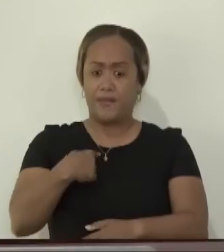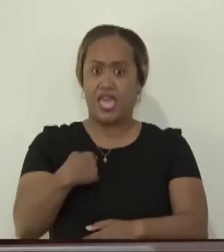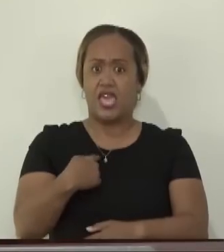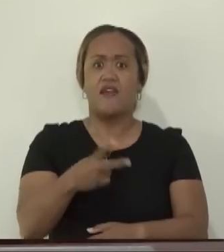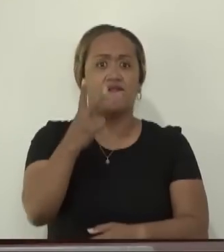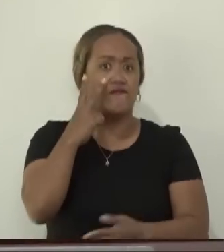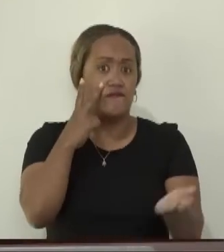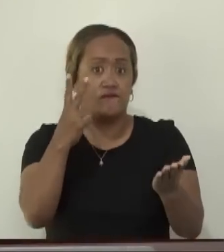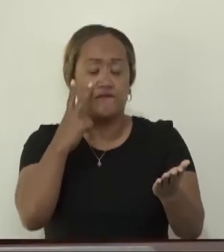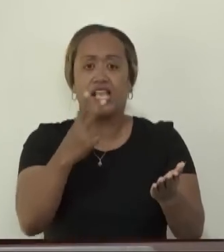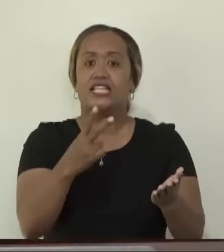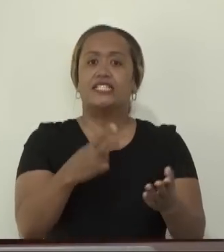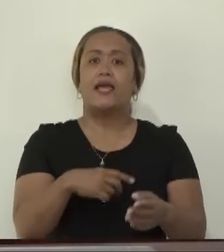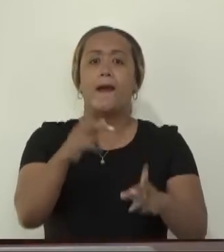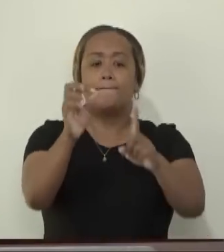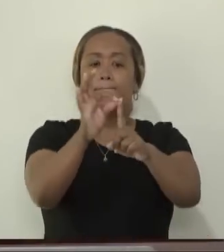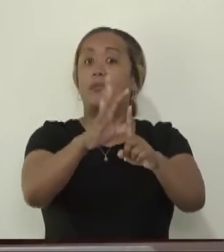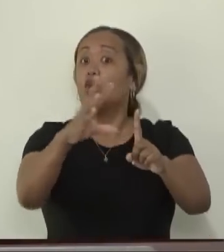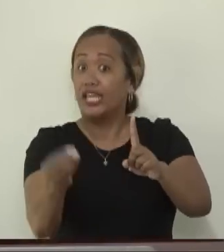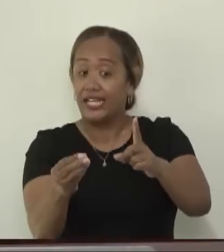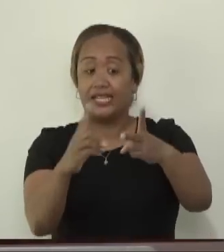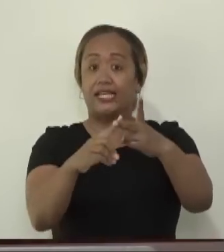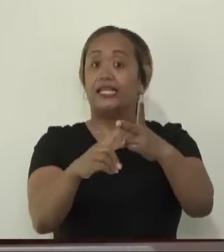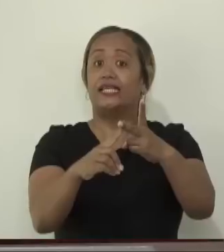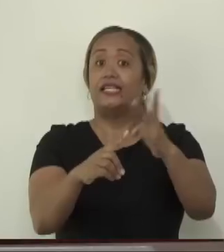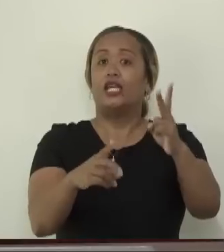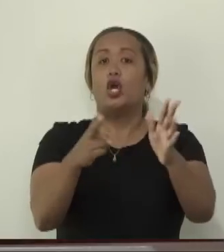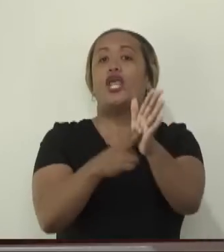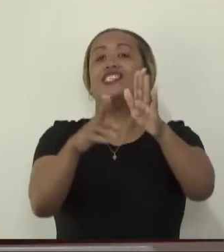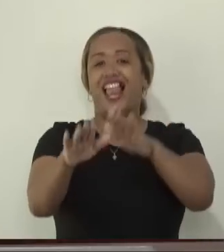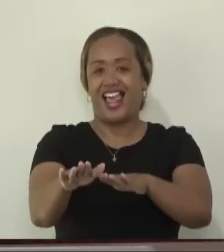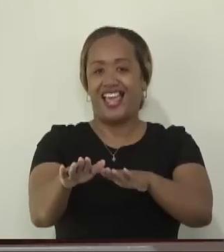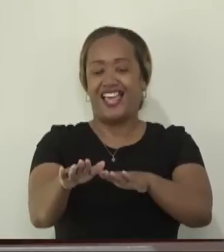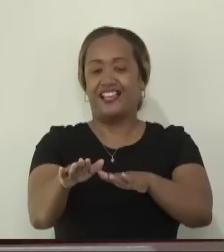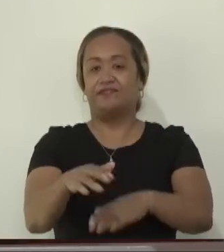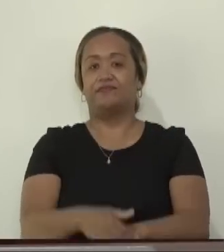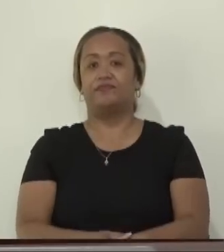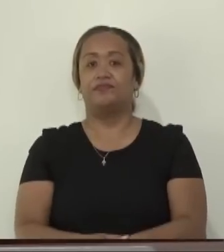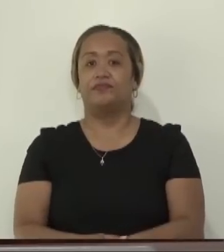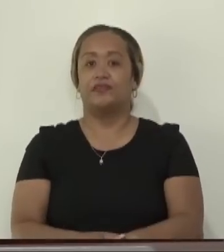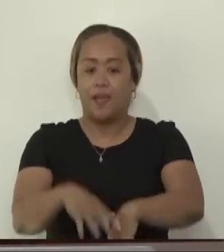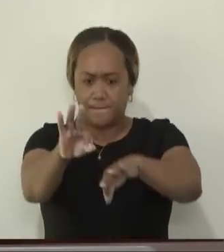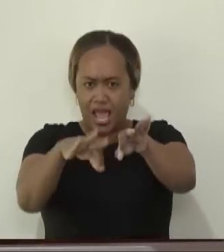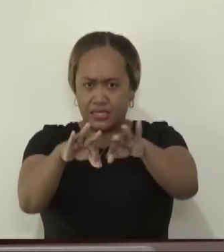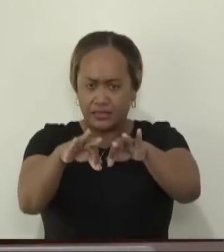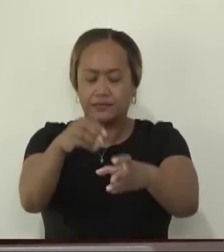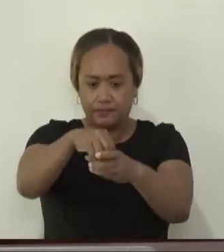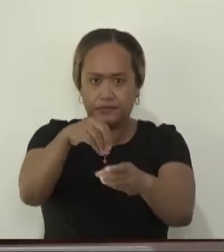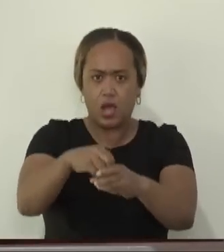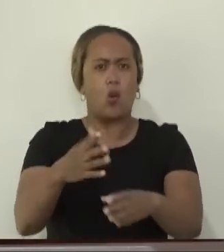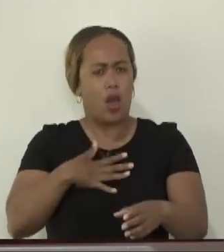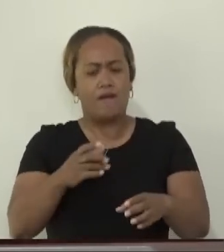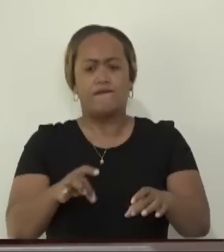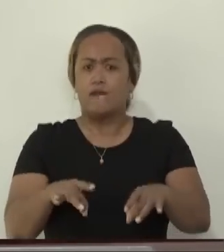visits, one to Papua New Guinea and the second to New Zealand. Plans are in place to also visit